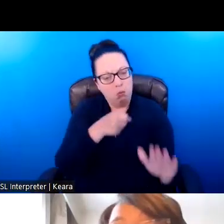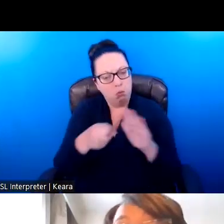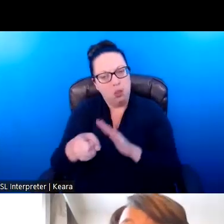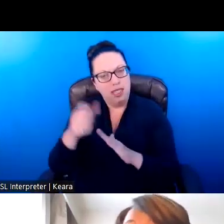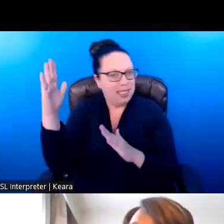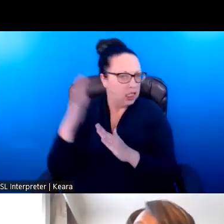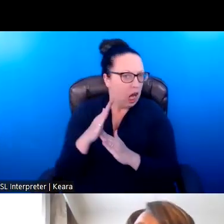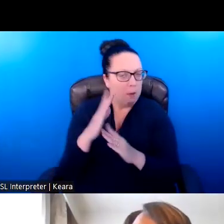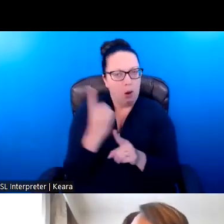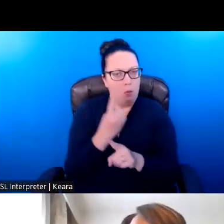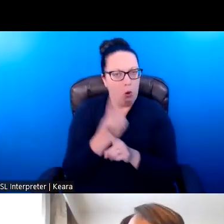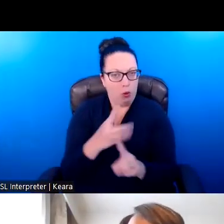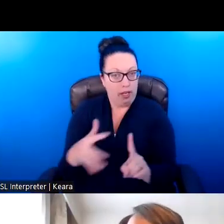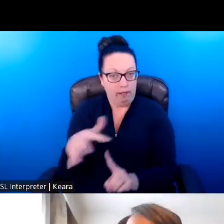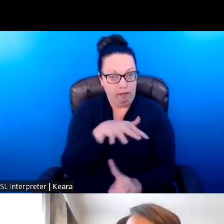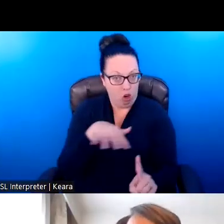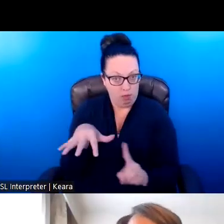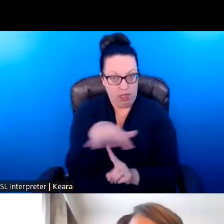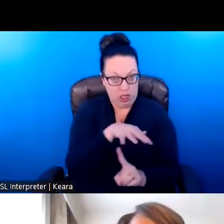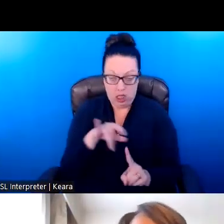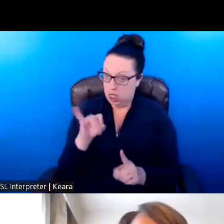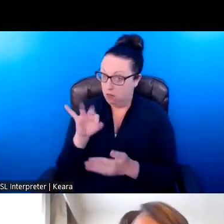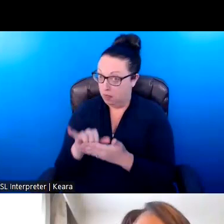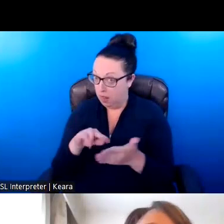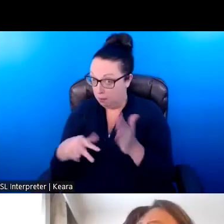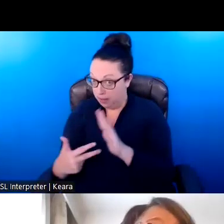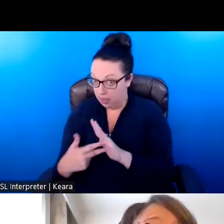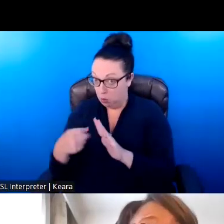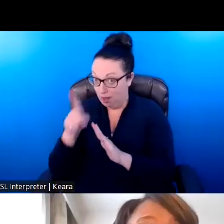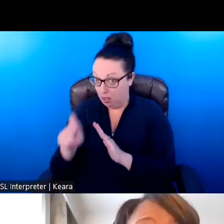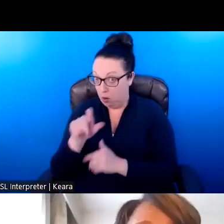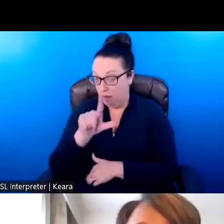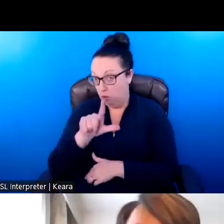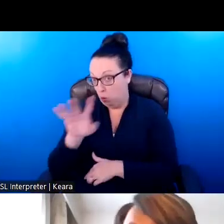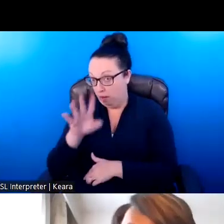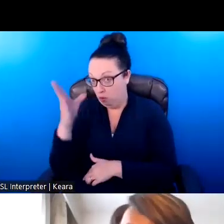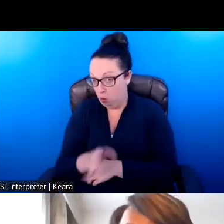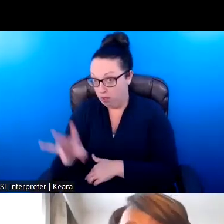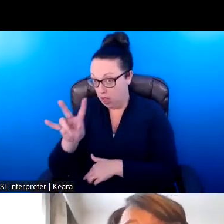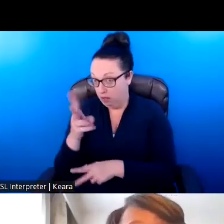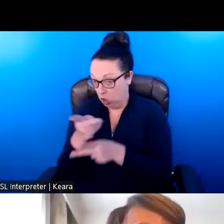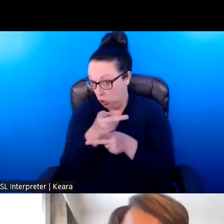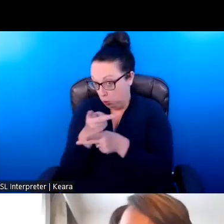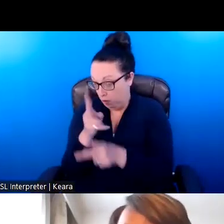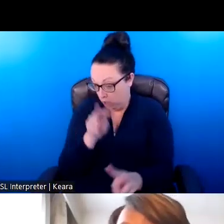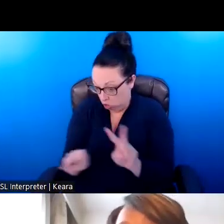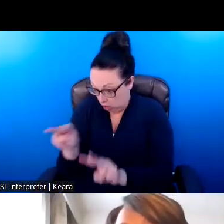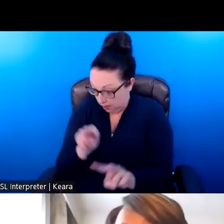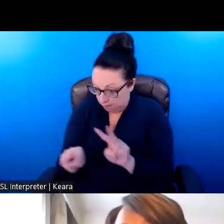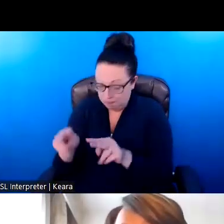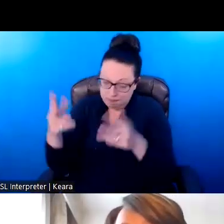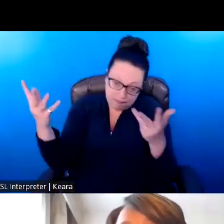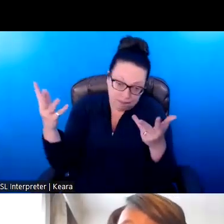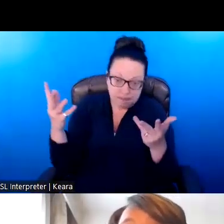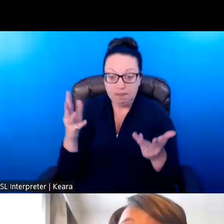environment. And if that means in an environment that he has to have 24/7 supervision, then so let